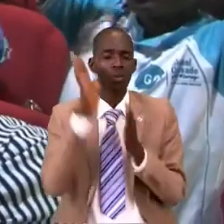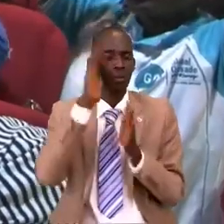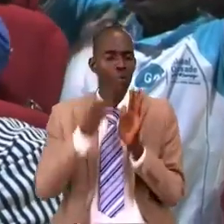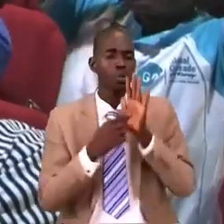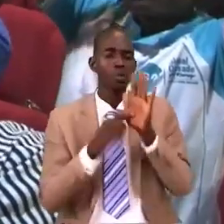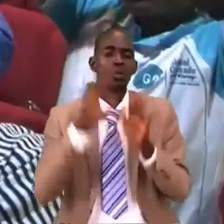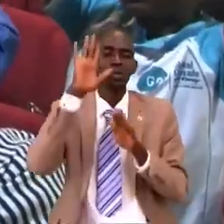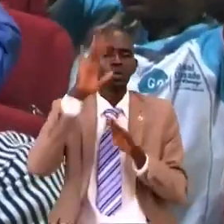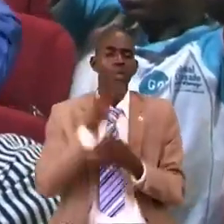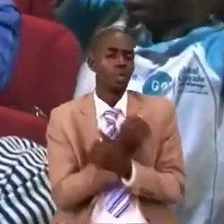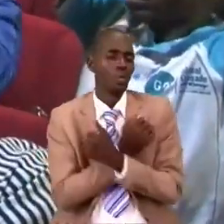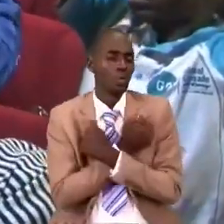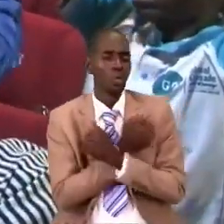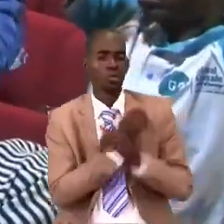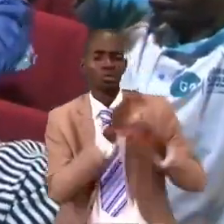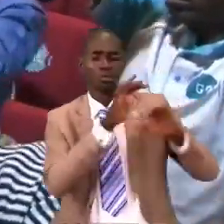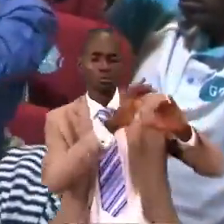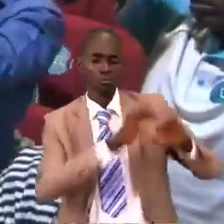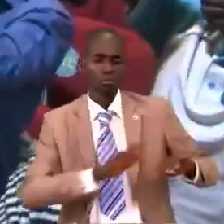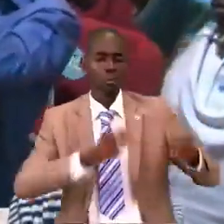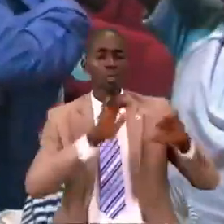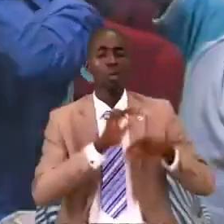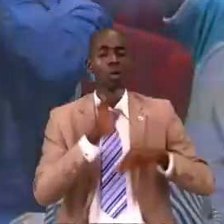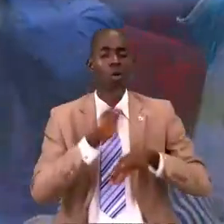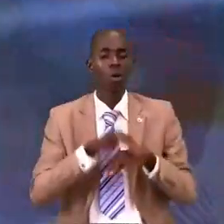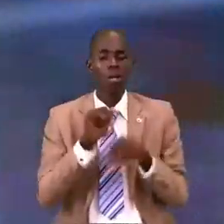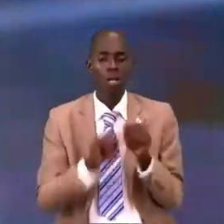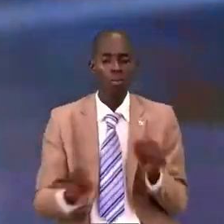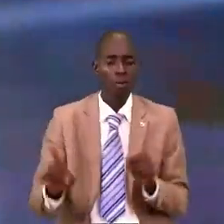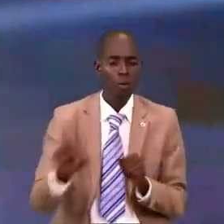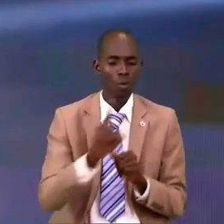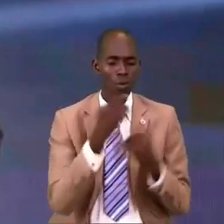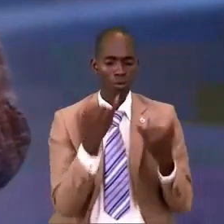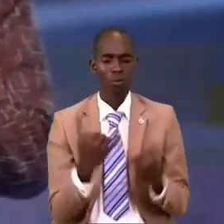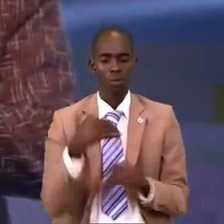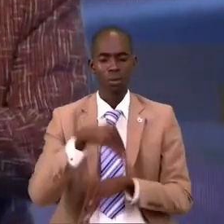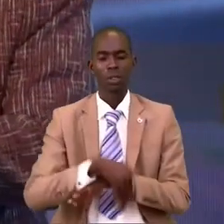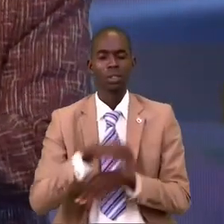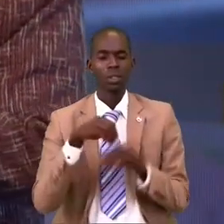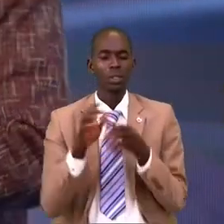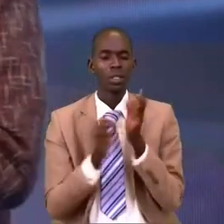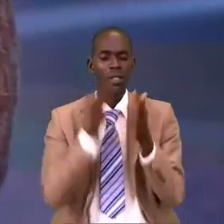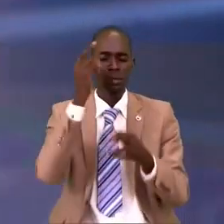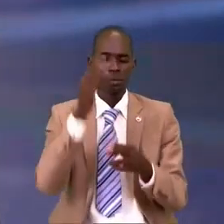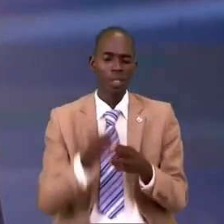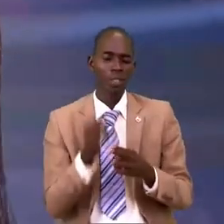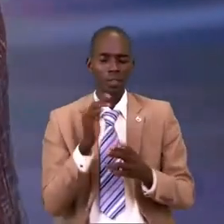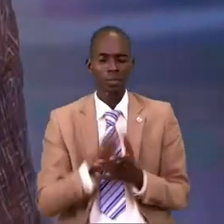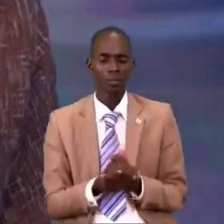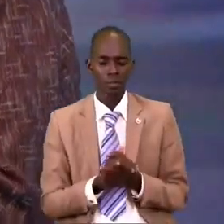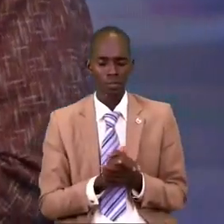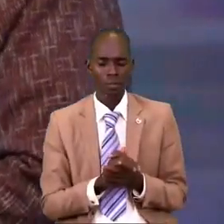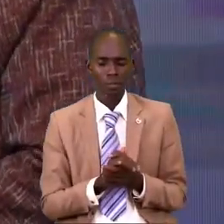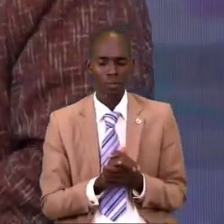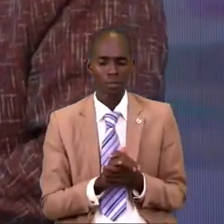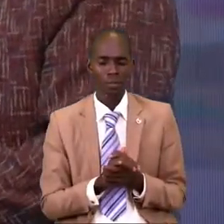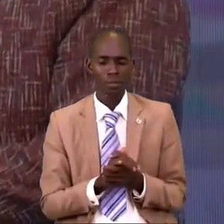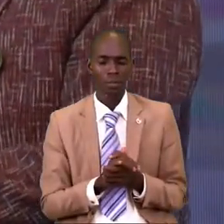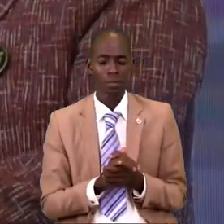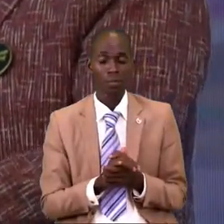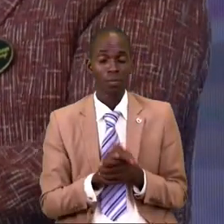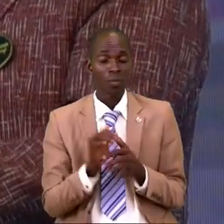name. Every form of sickness, every form of infirmity, every form